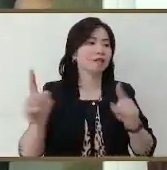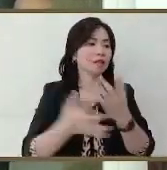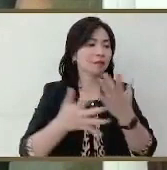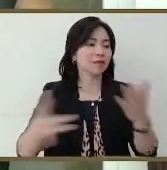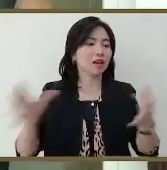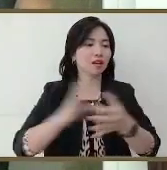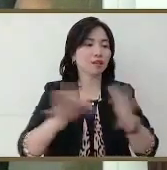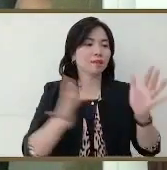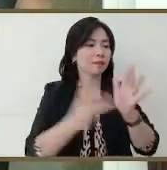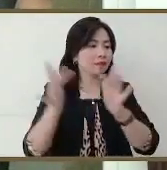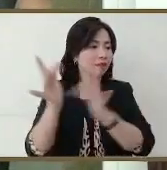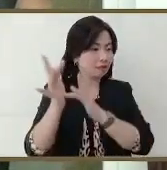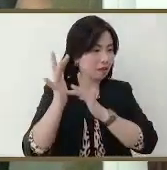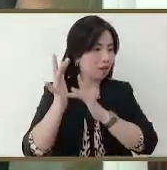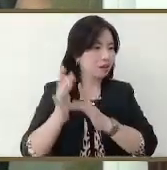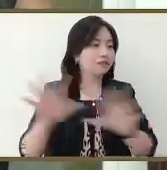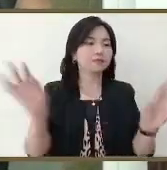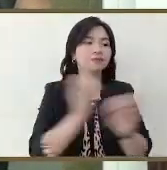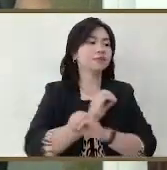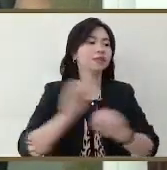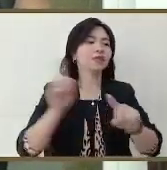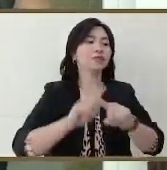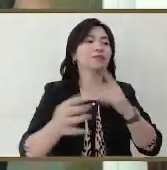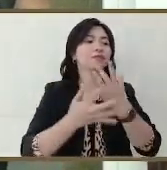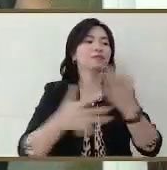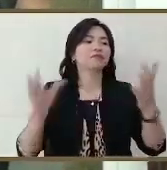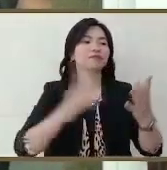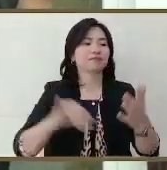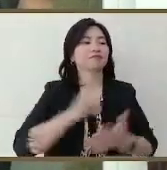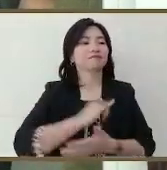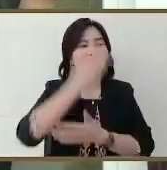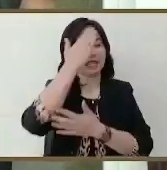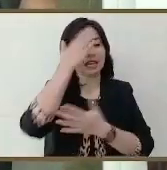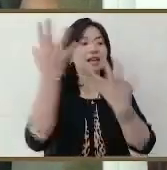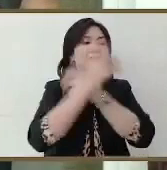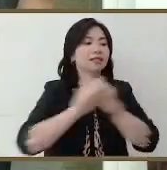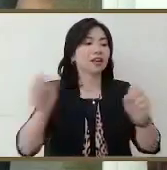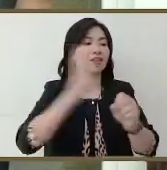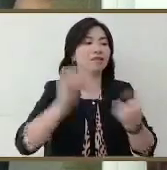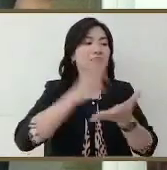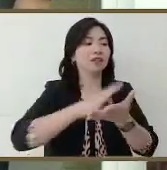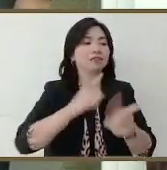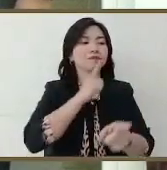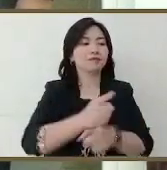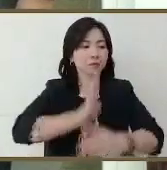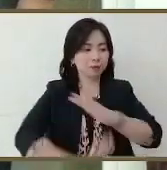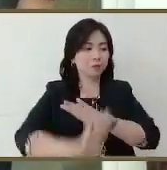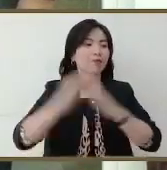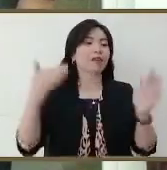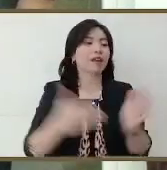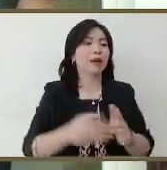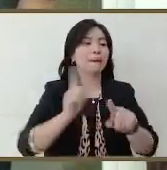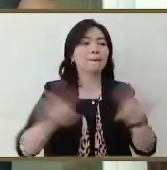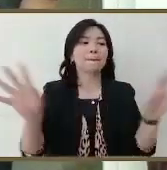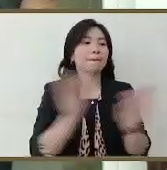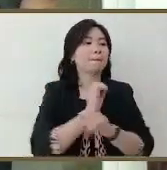Nothing but the blood of the risen Lamb. Nothing but the blood, and I know I am saved and forgiven, truly born